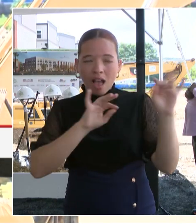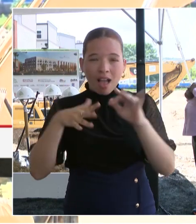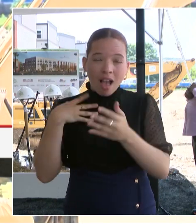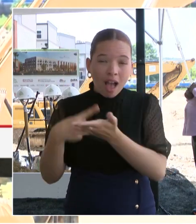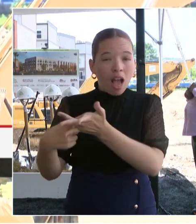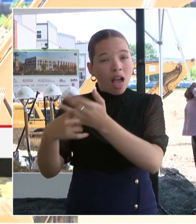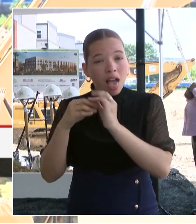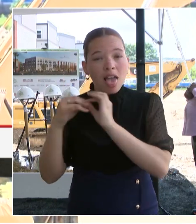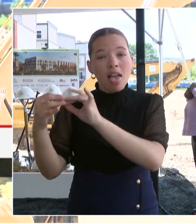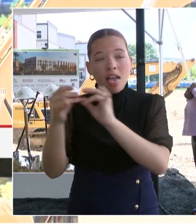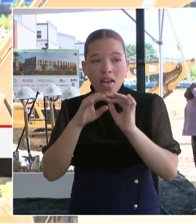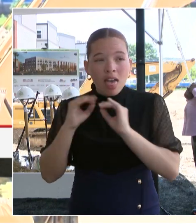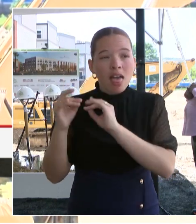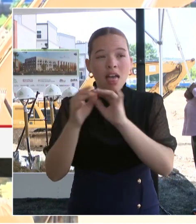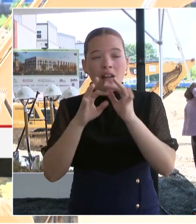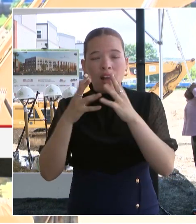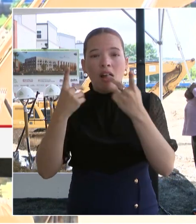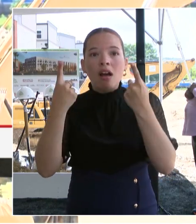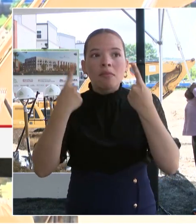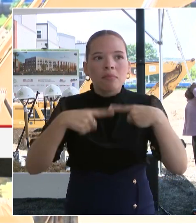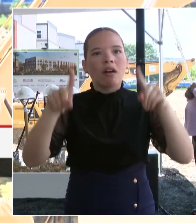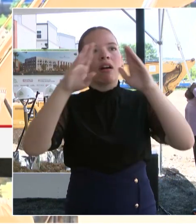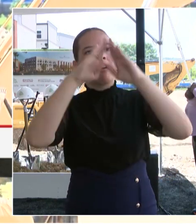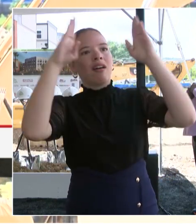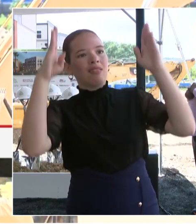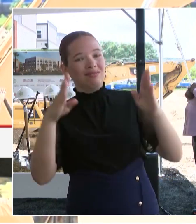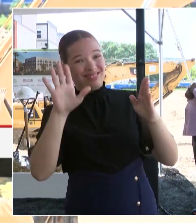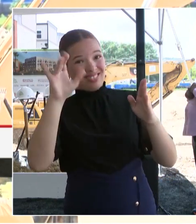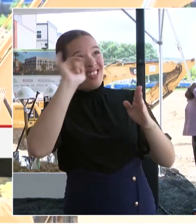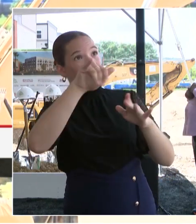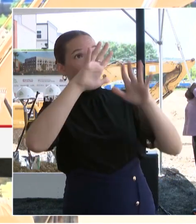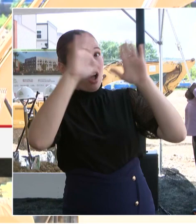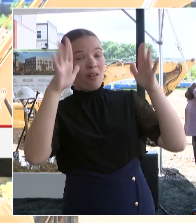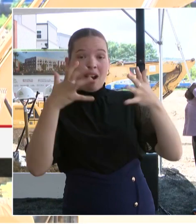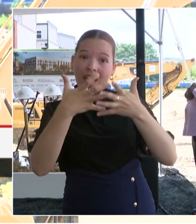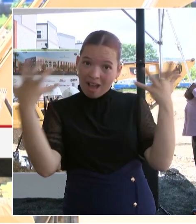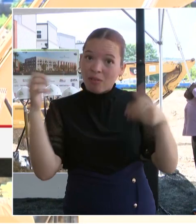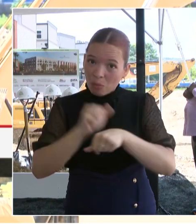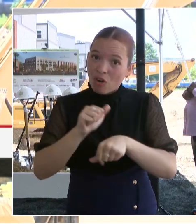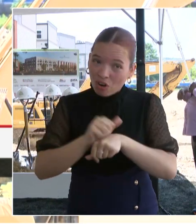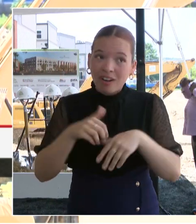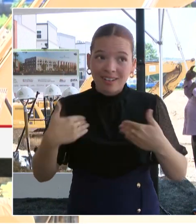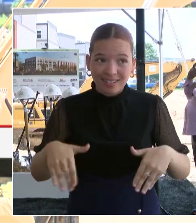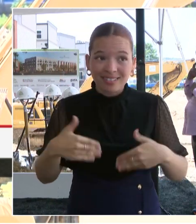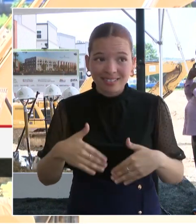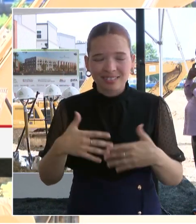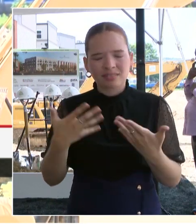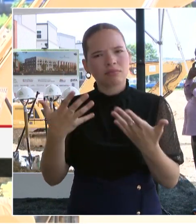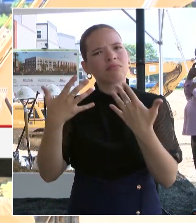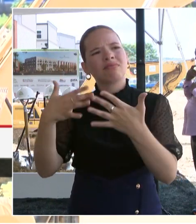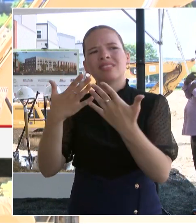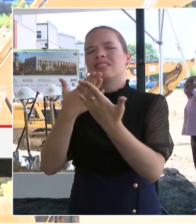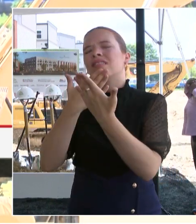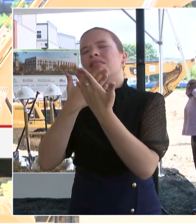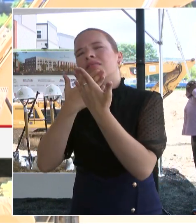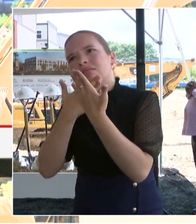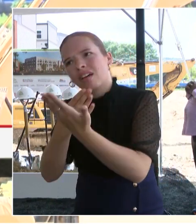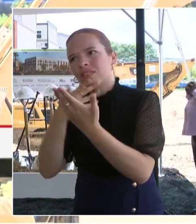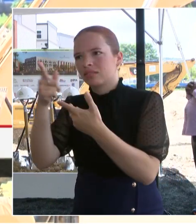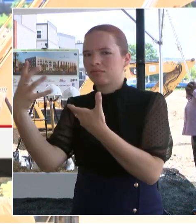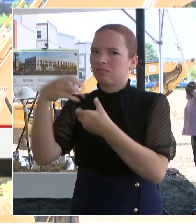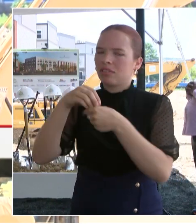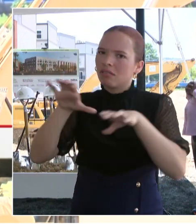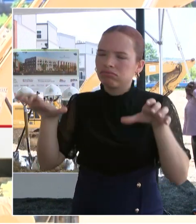it housing. And it took a lot of work. So I want to thank you, our entire team, for that. All right, where are the questions?